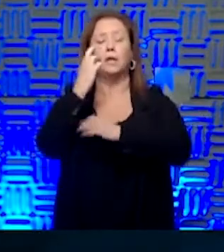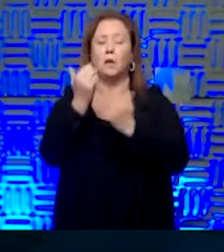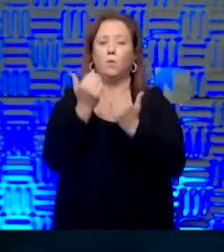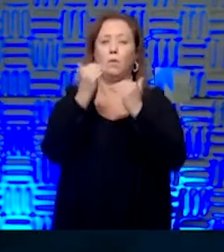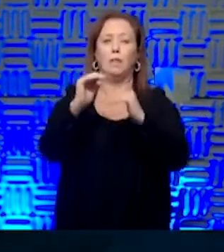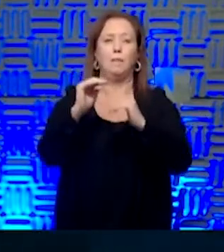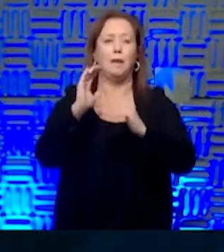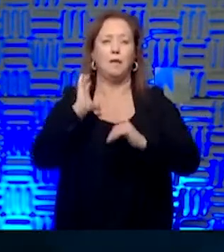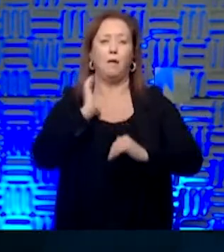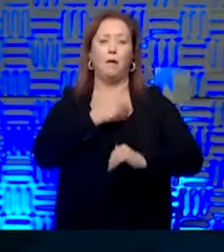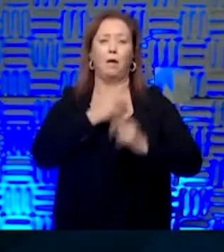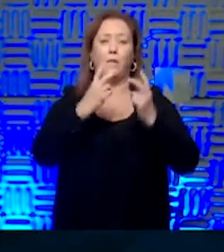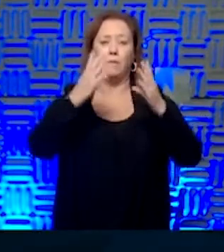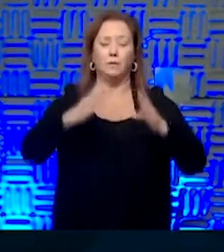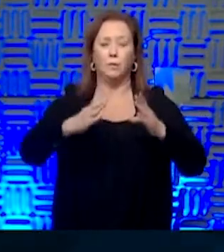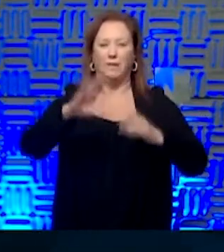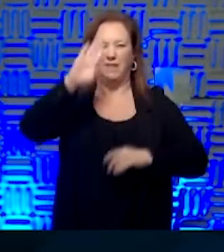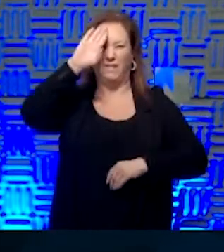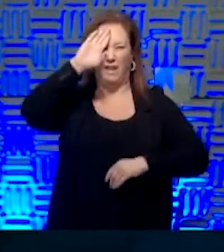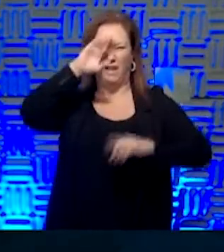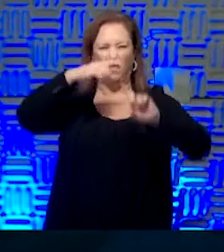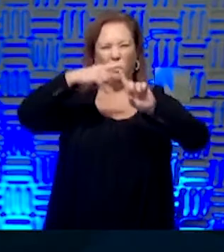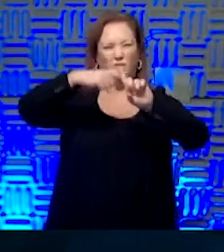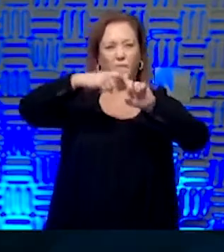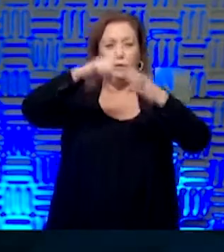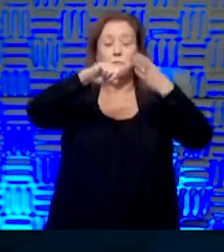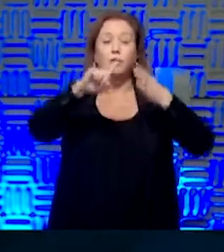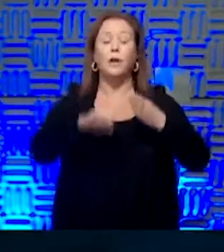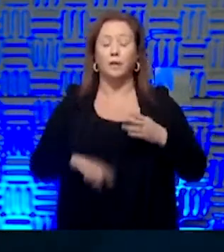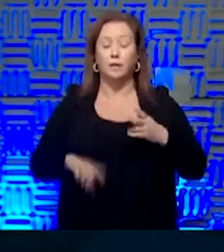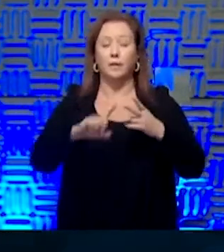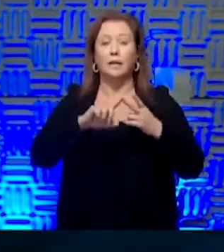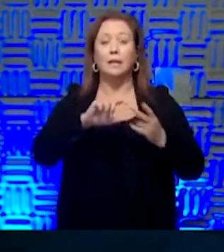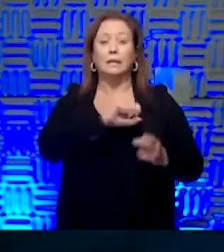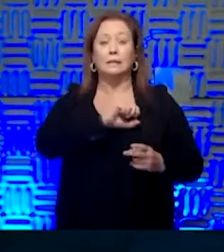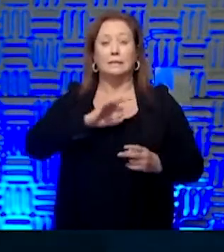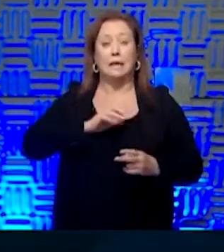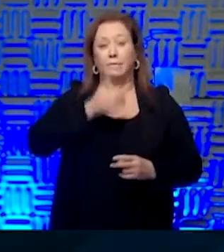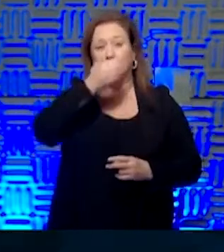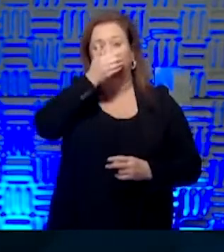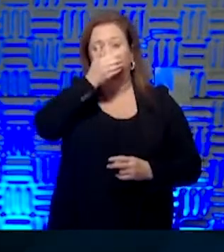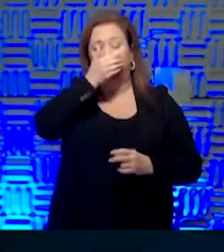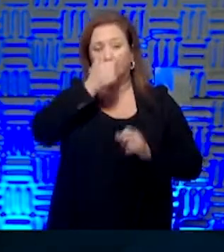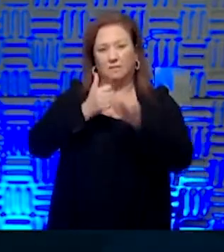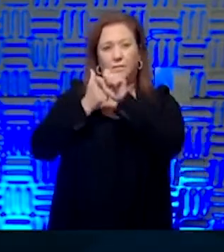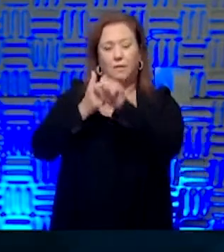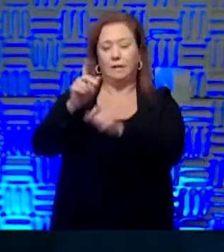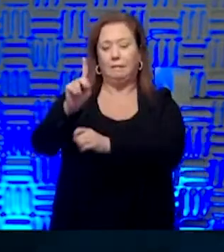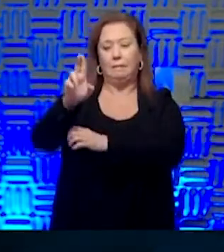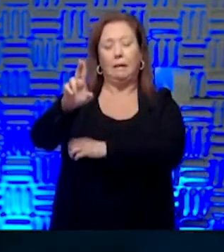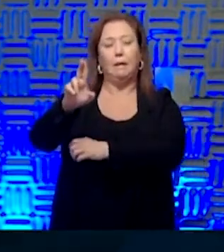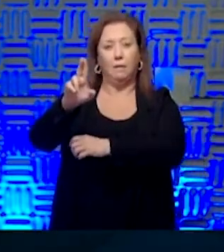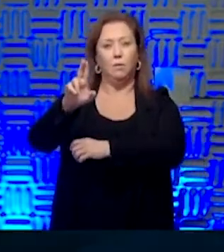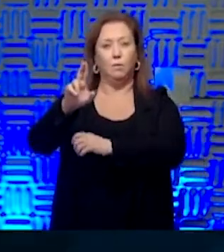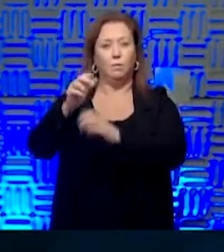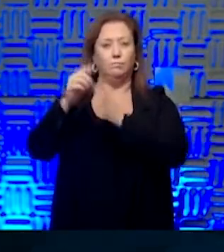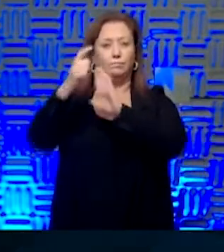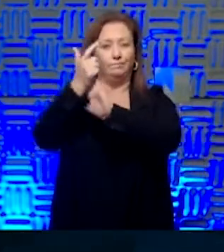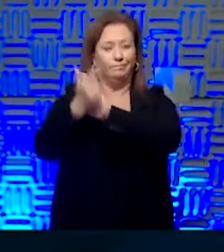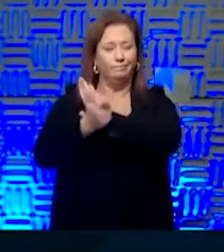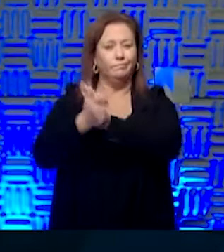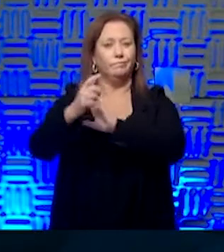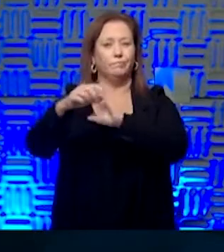our visitors, is having their fever checked as well. Our staff are wearing masks per KU's inpatient guidelines, so a lot of our staff